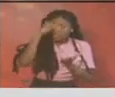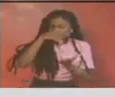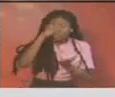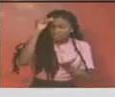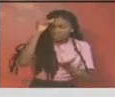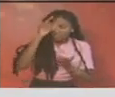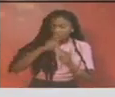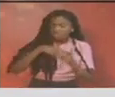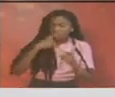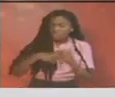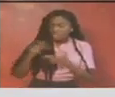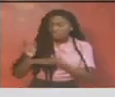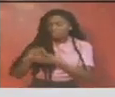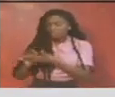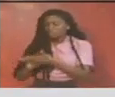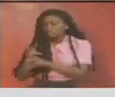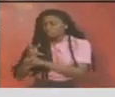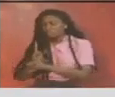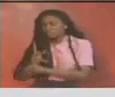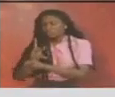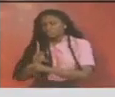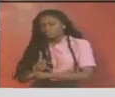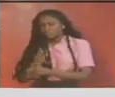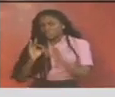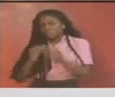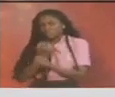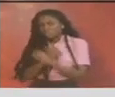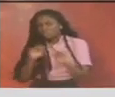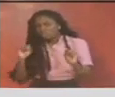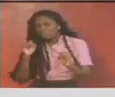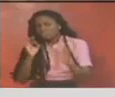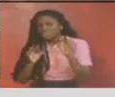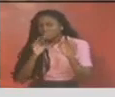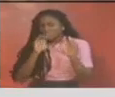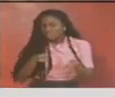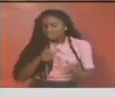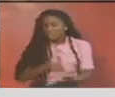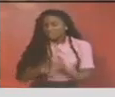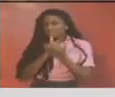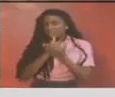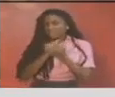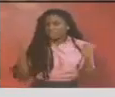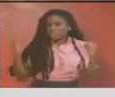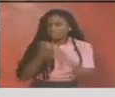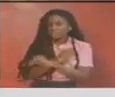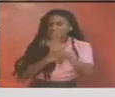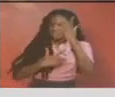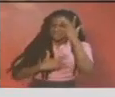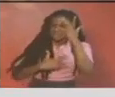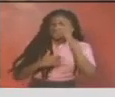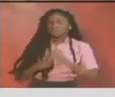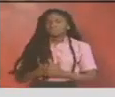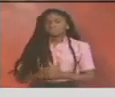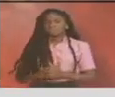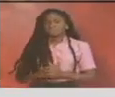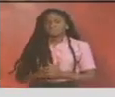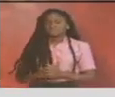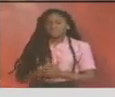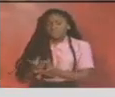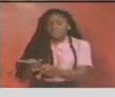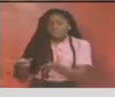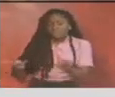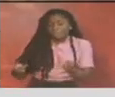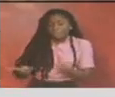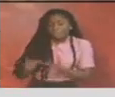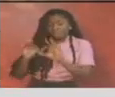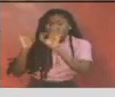the quality information, safety, and efficacy. And that quality information expands to the quality of manufacturing, the information